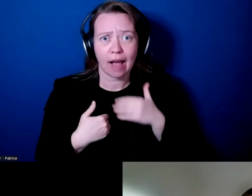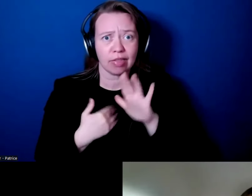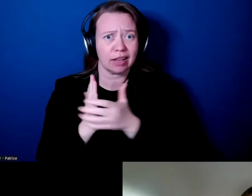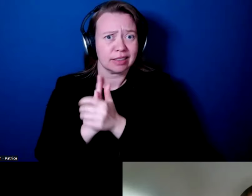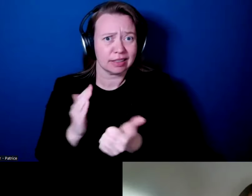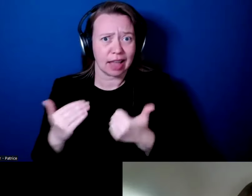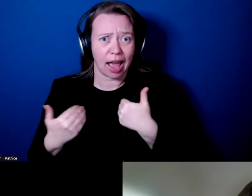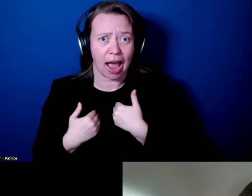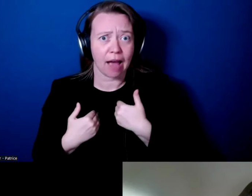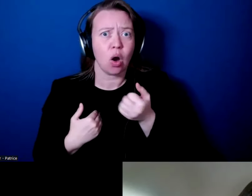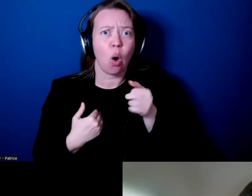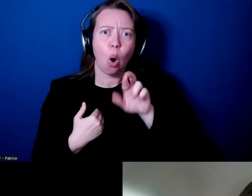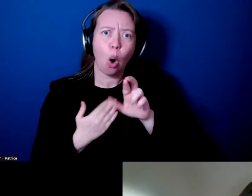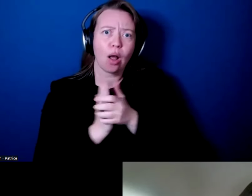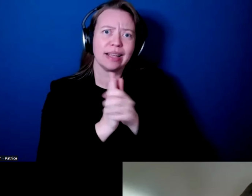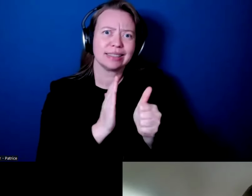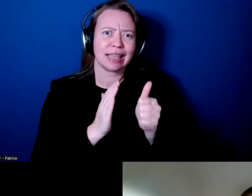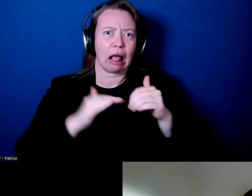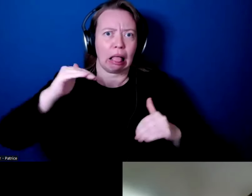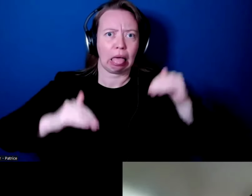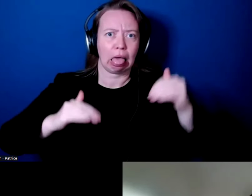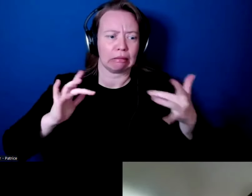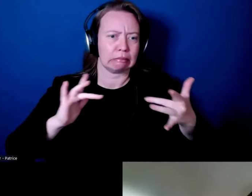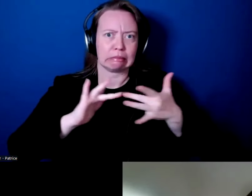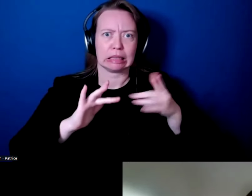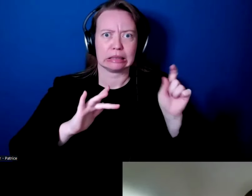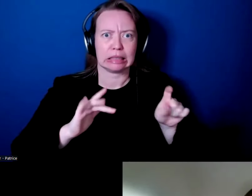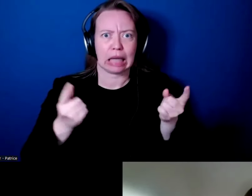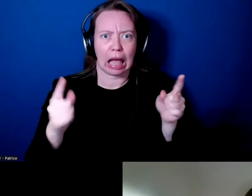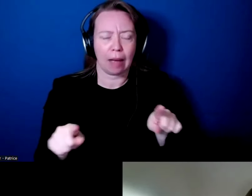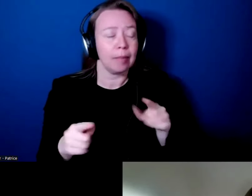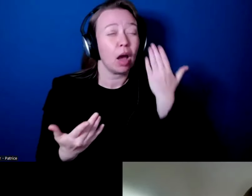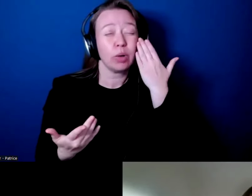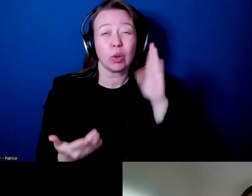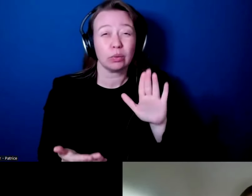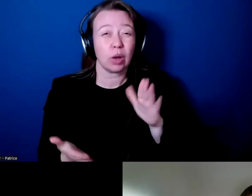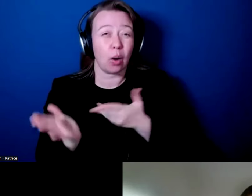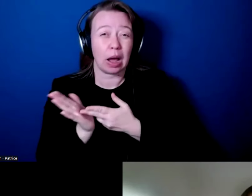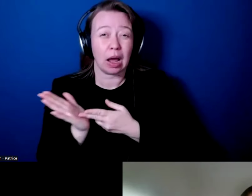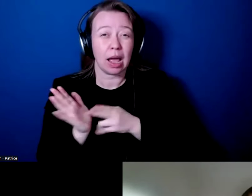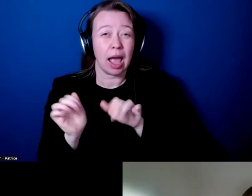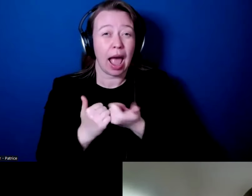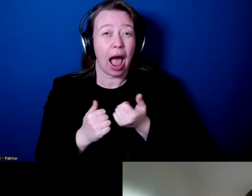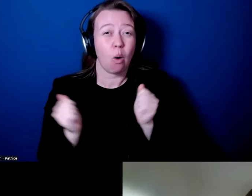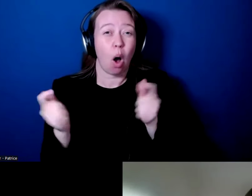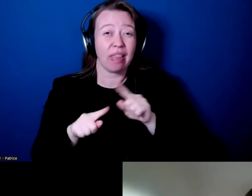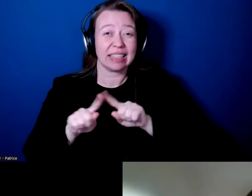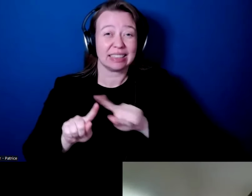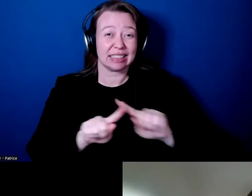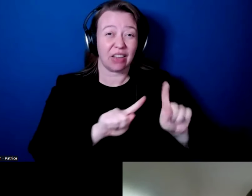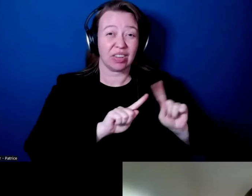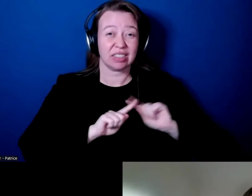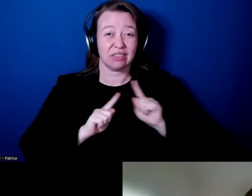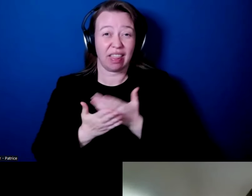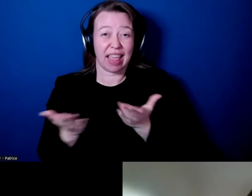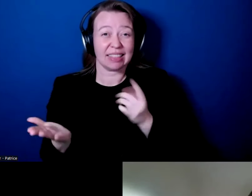the skills or training gaps might be. And we really don't know how any of these indicators vary by differences within